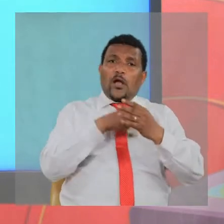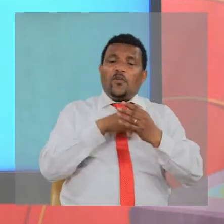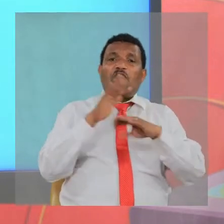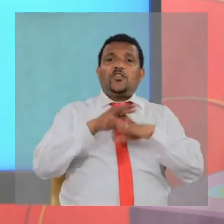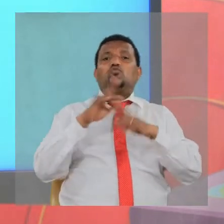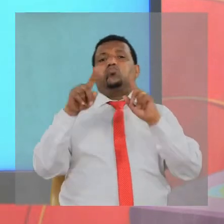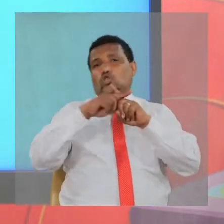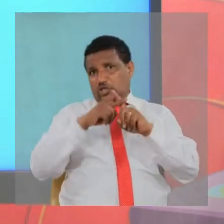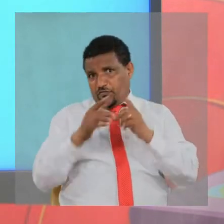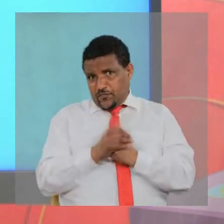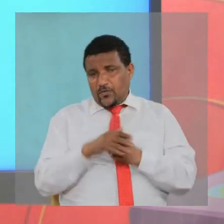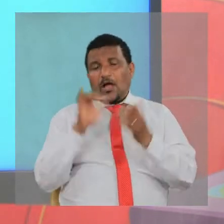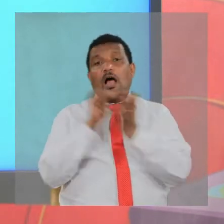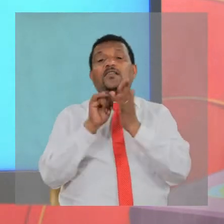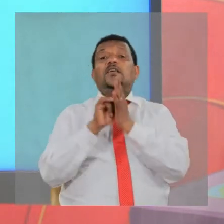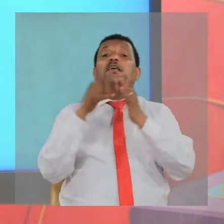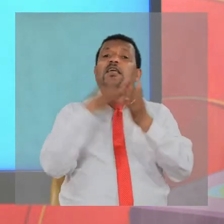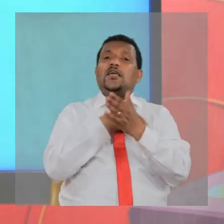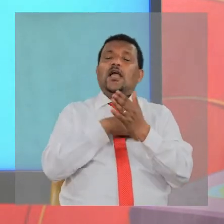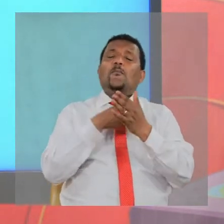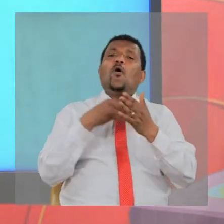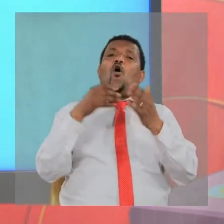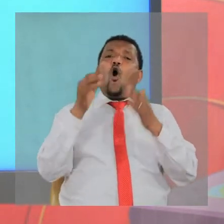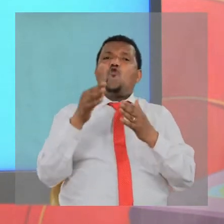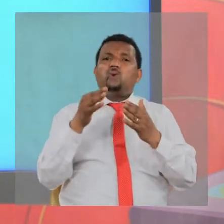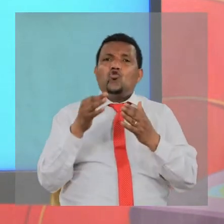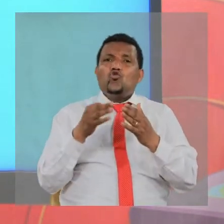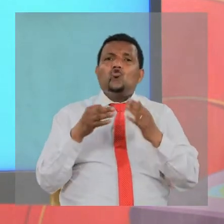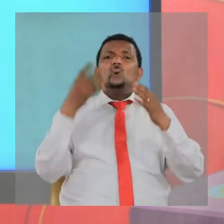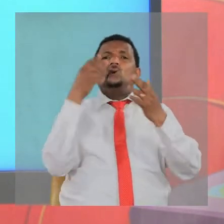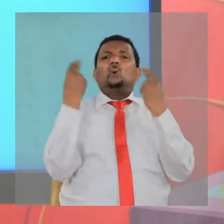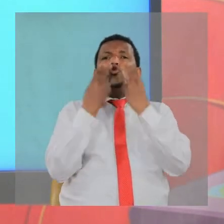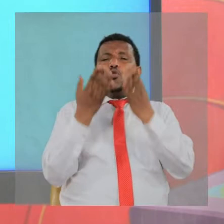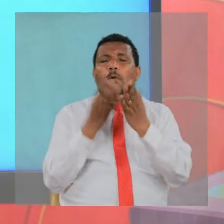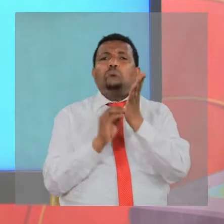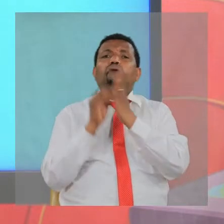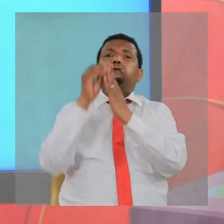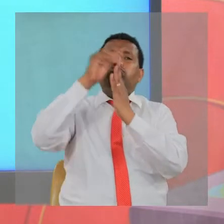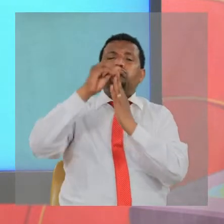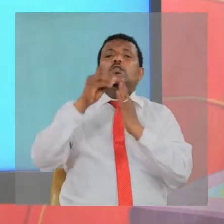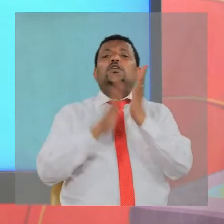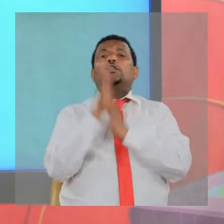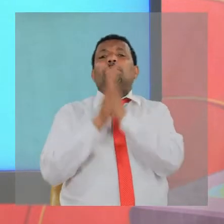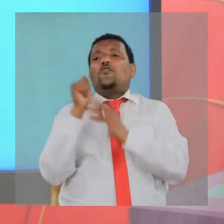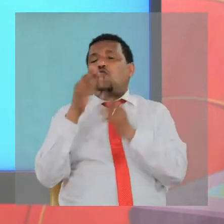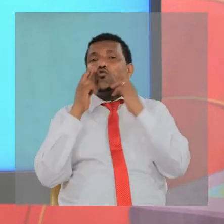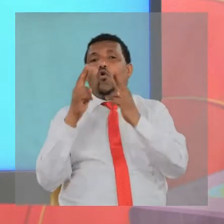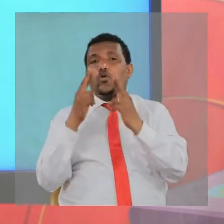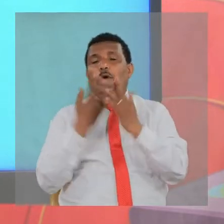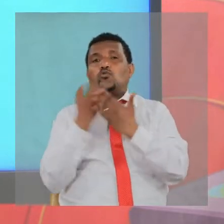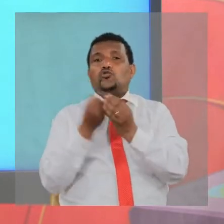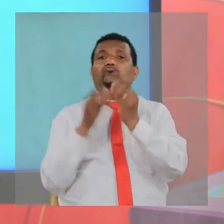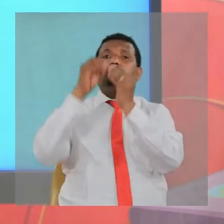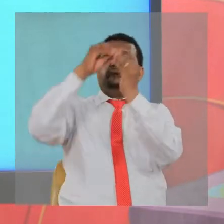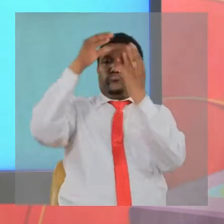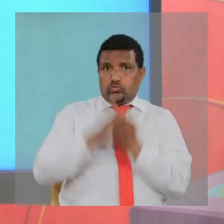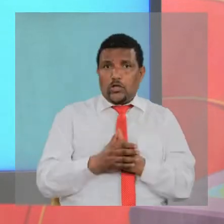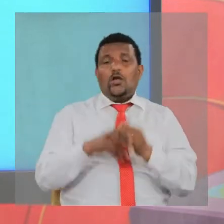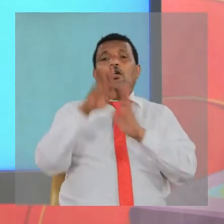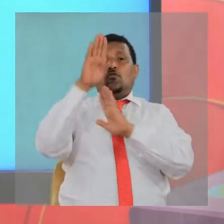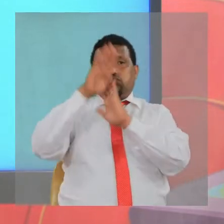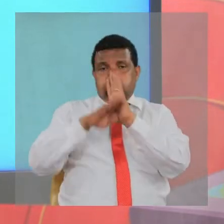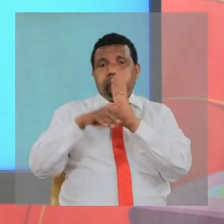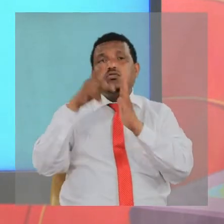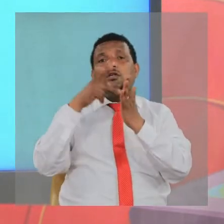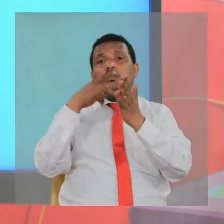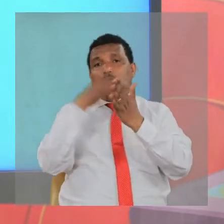positive. As income of a consumer increases, then the demand for normal goods will always increase, and with the fall in